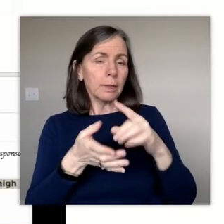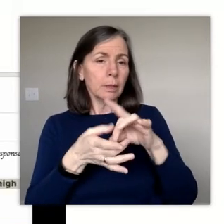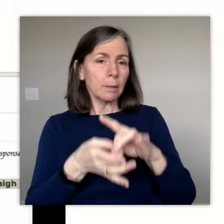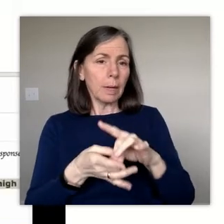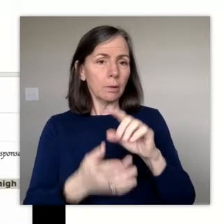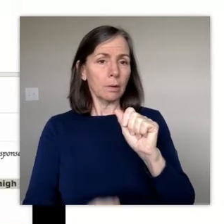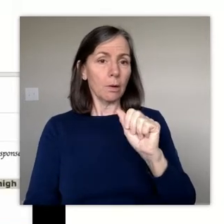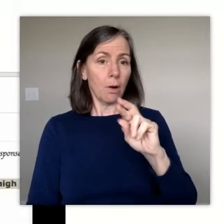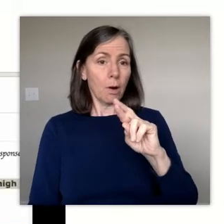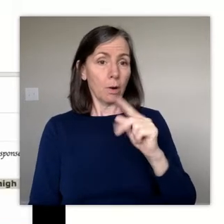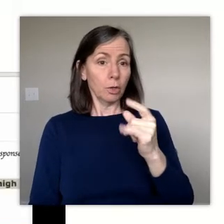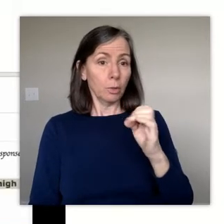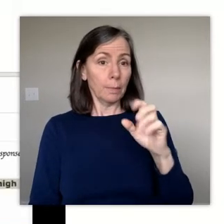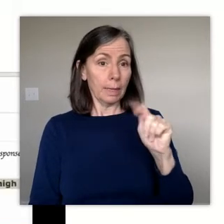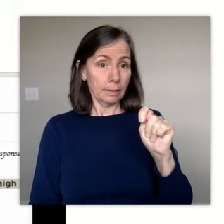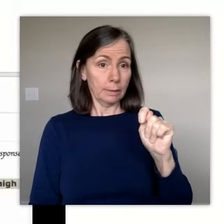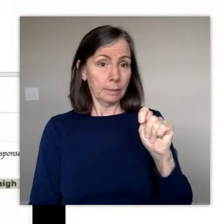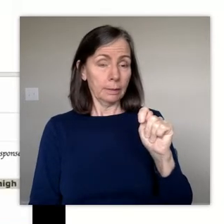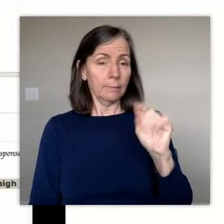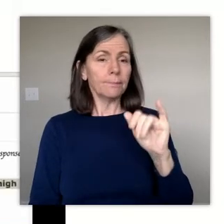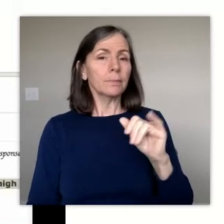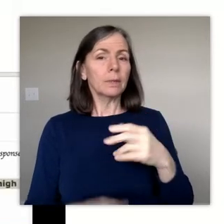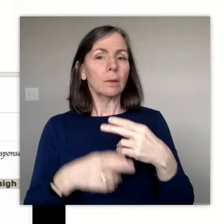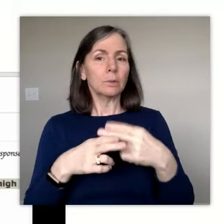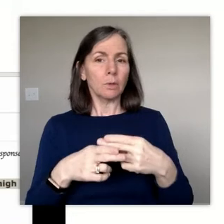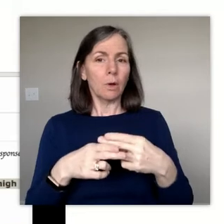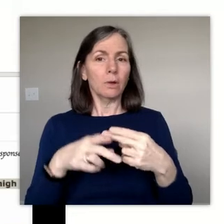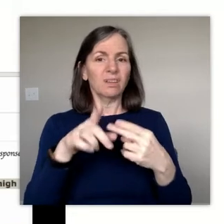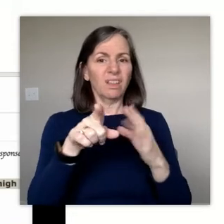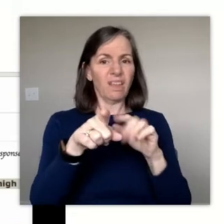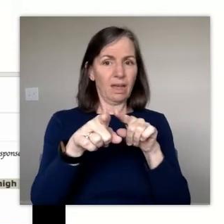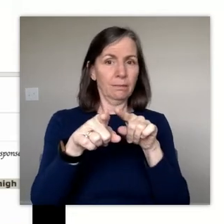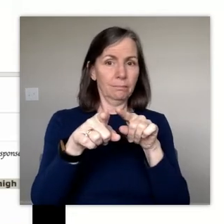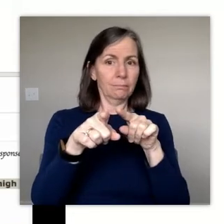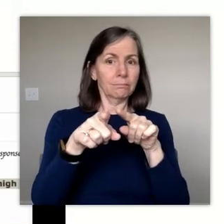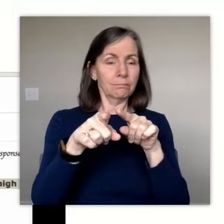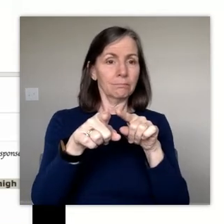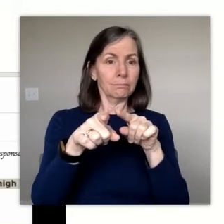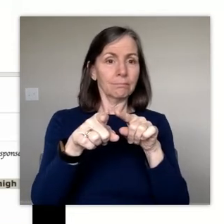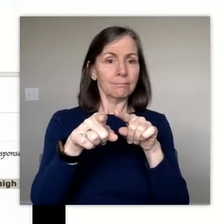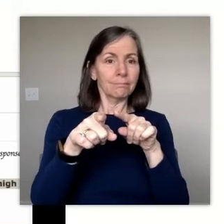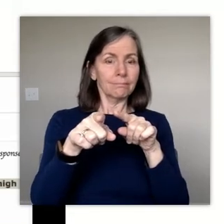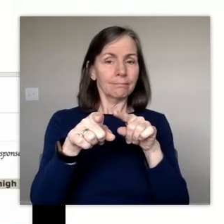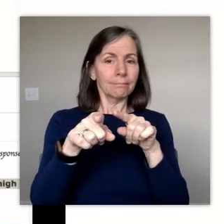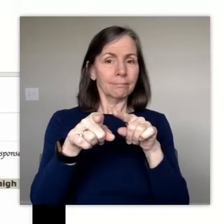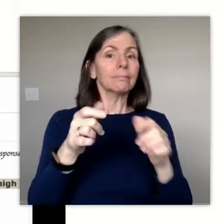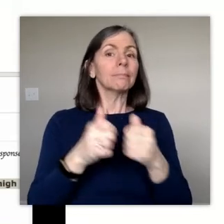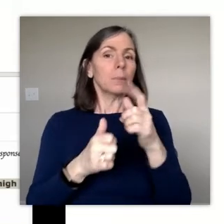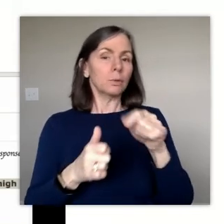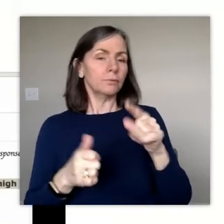that. It was called argument writing practice. Most of you guys got that done.